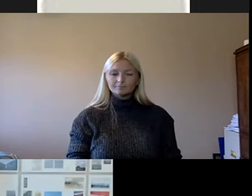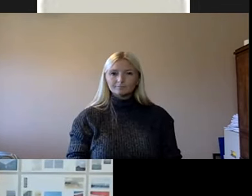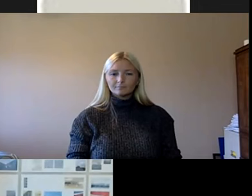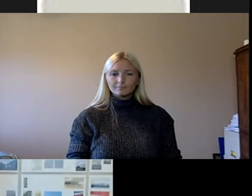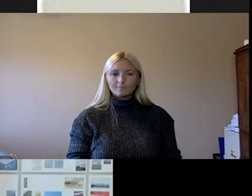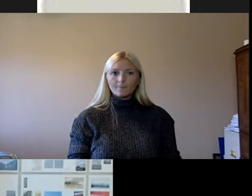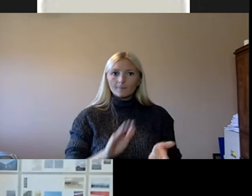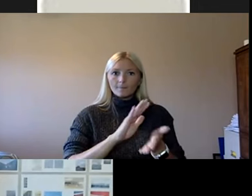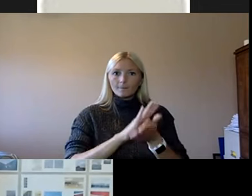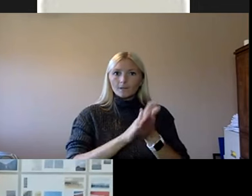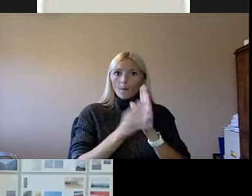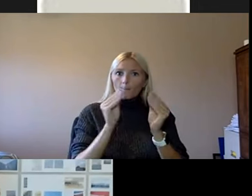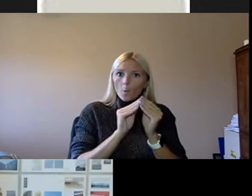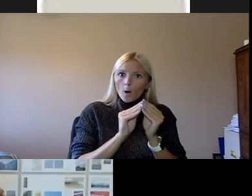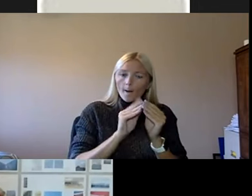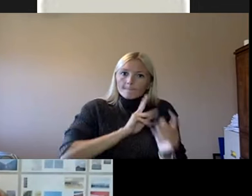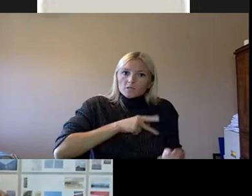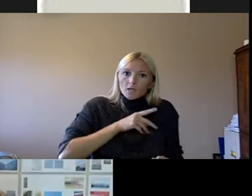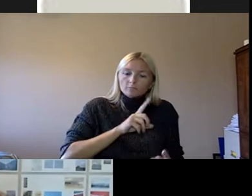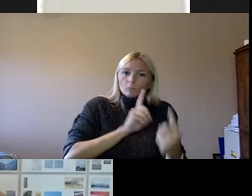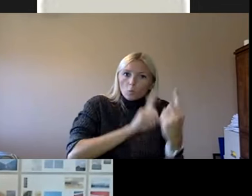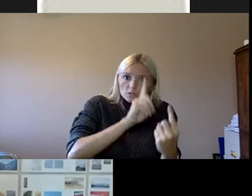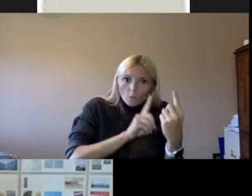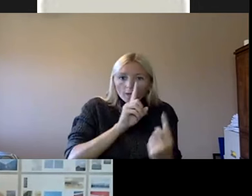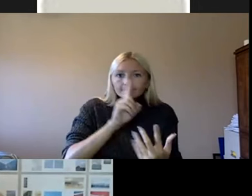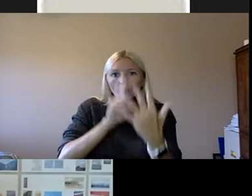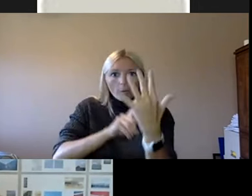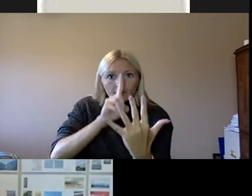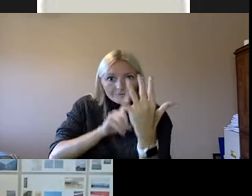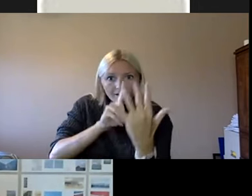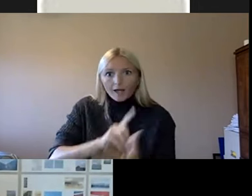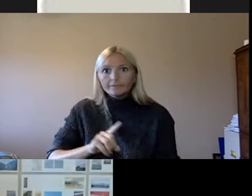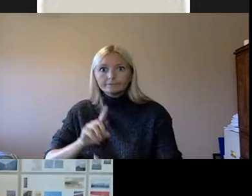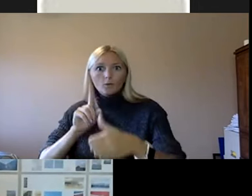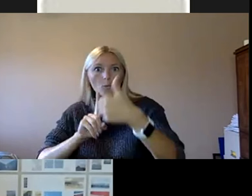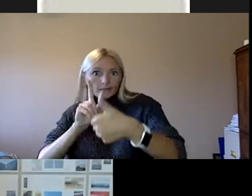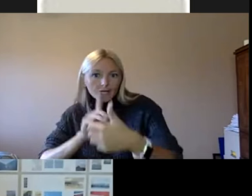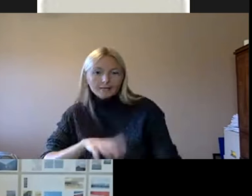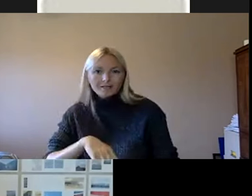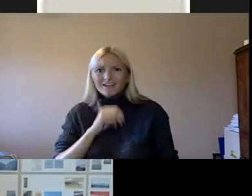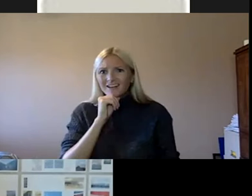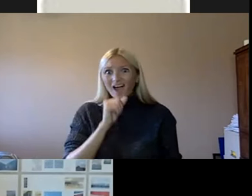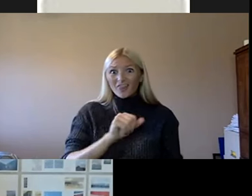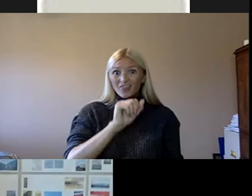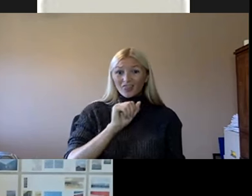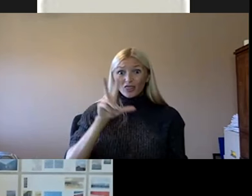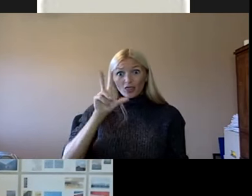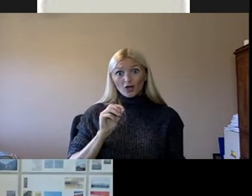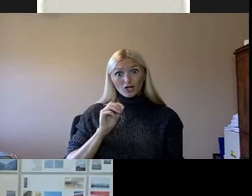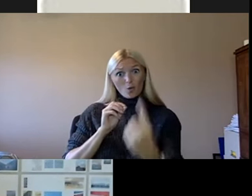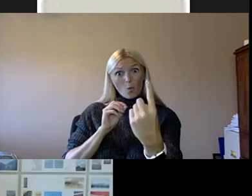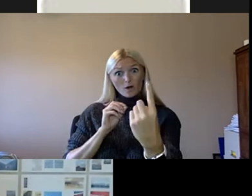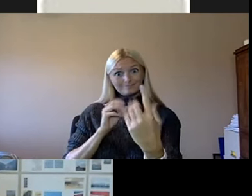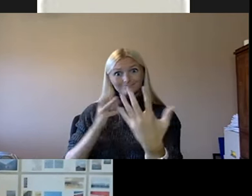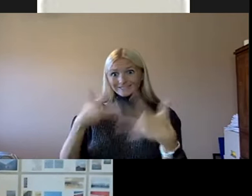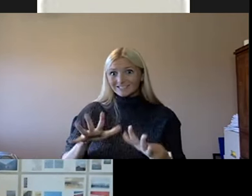personalized 1-to-1, 1-to-5, 1-to-10 model. You're not trapped in that 1-to-30 mode that you are when you're in the